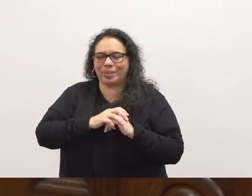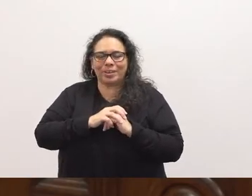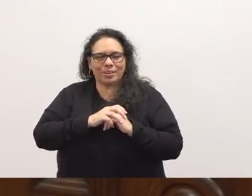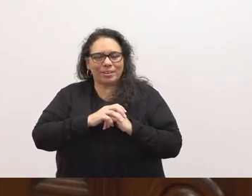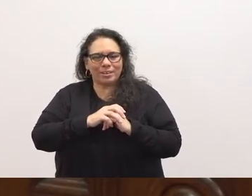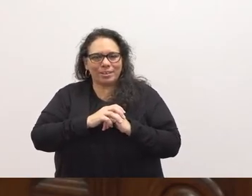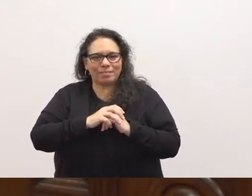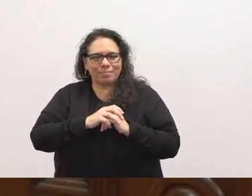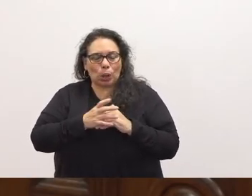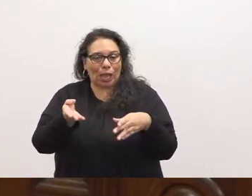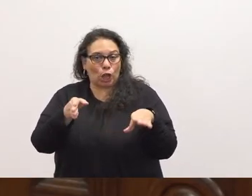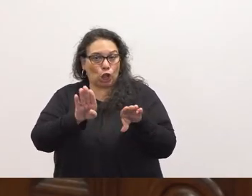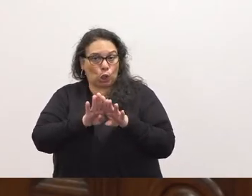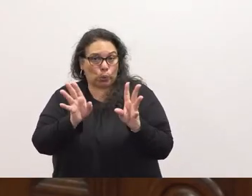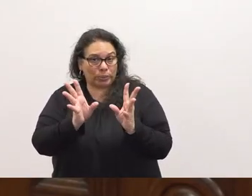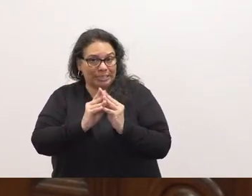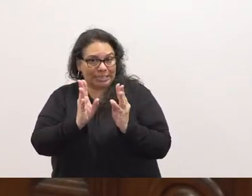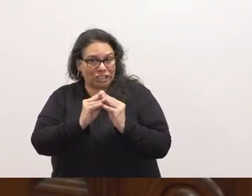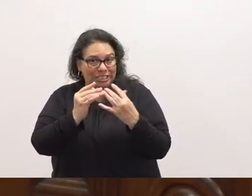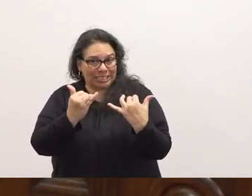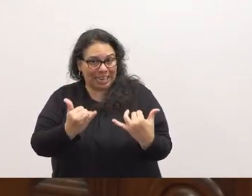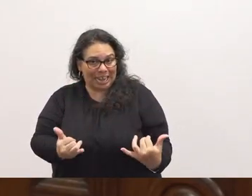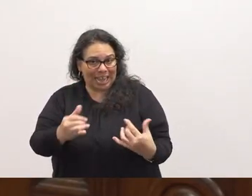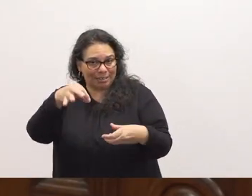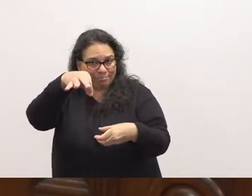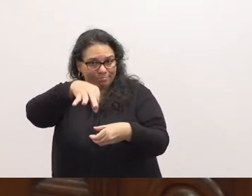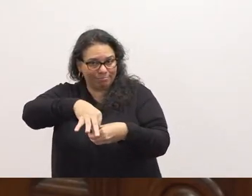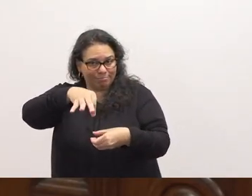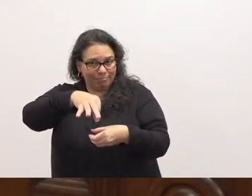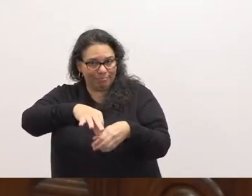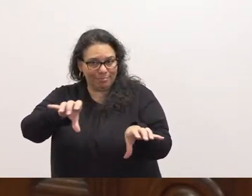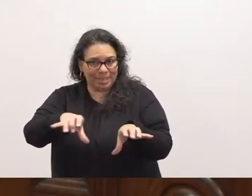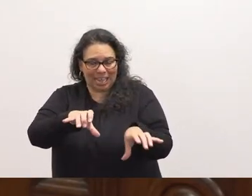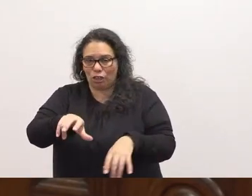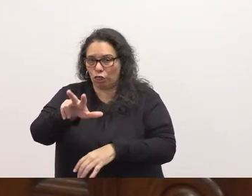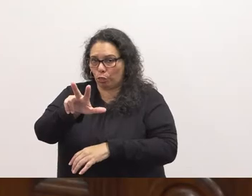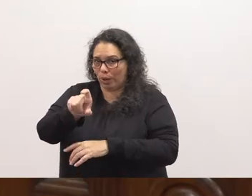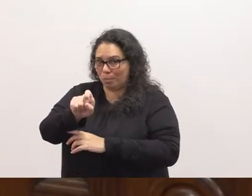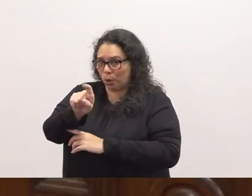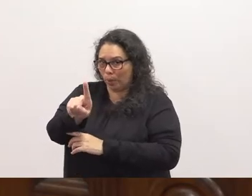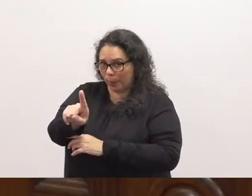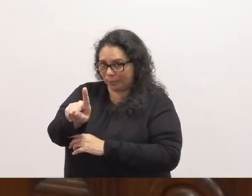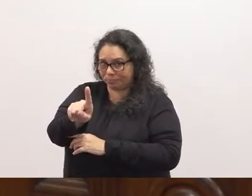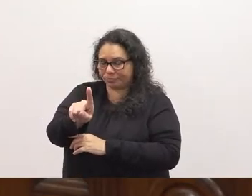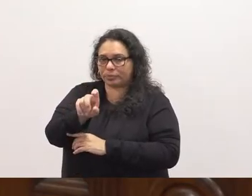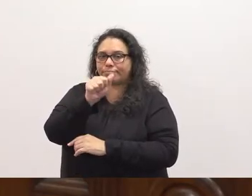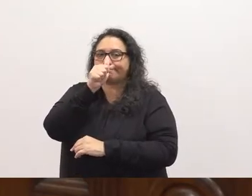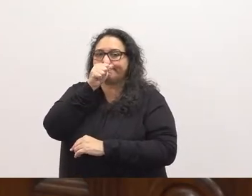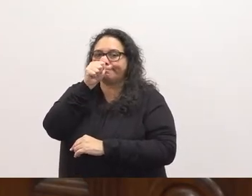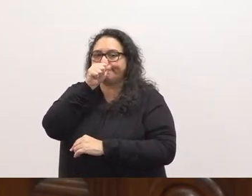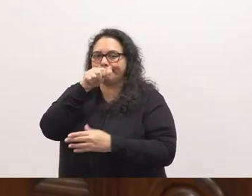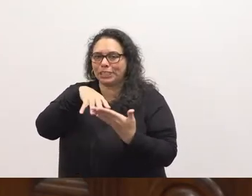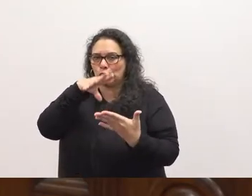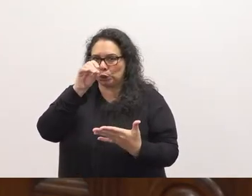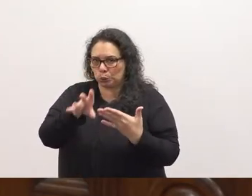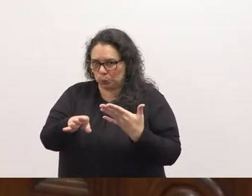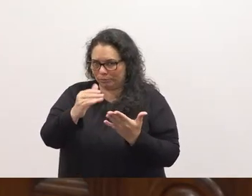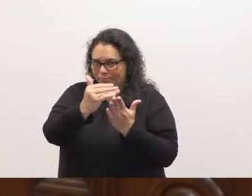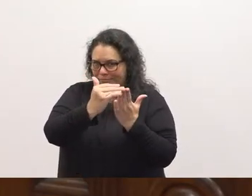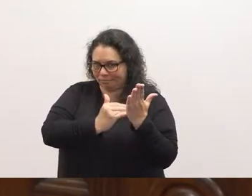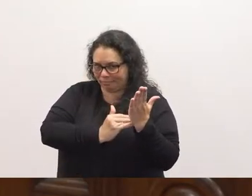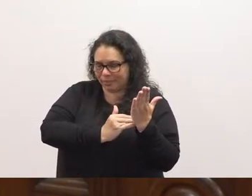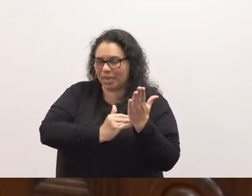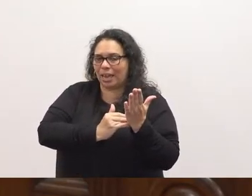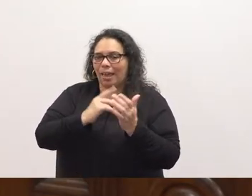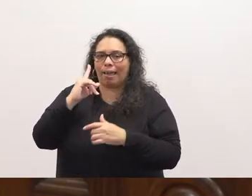in closed session today, we took action on item 3.1, confidential student matters, pursuant to